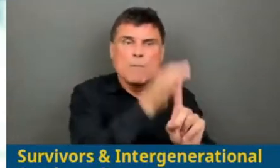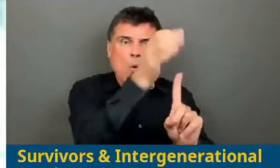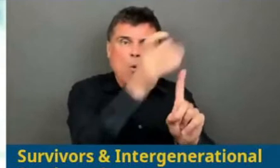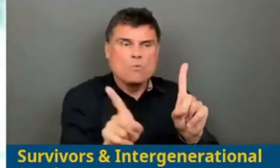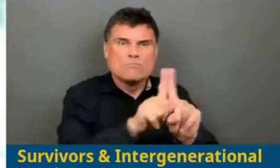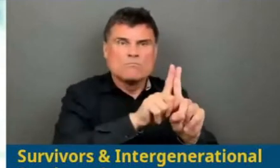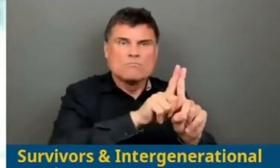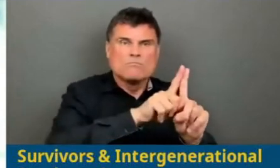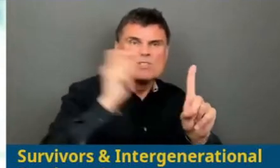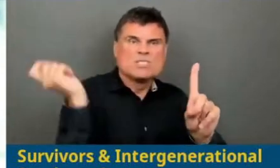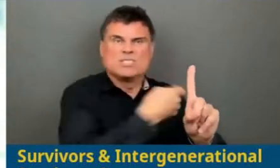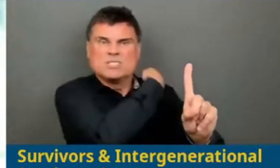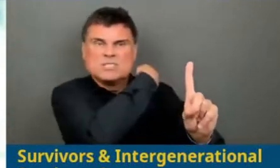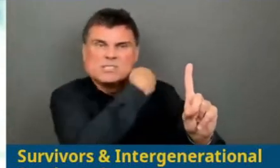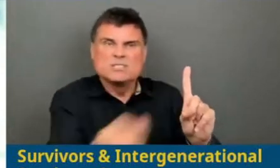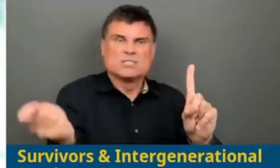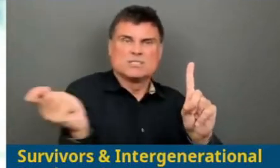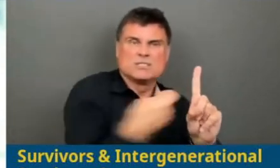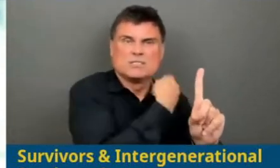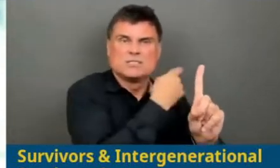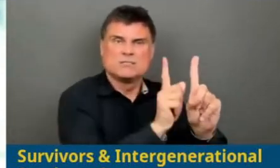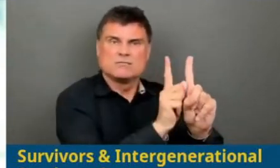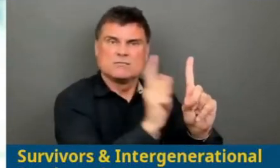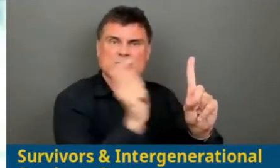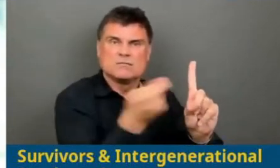until they passed out.